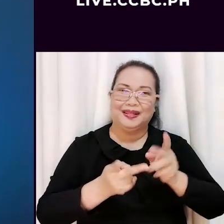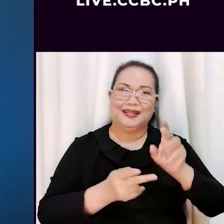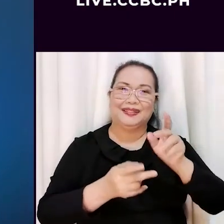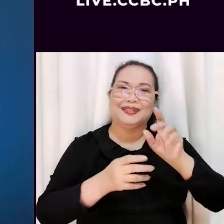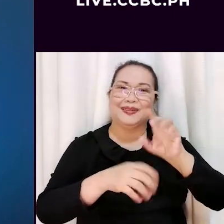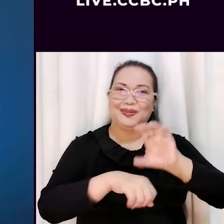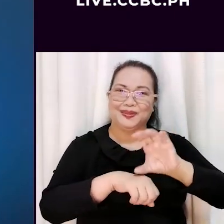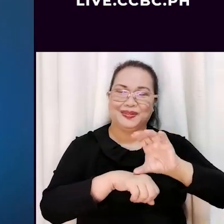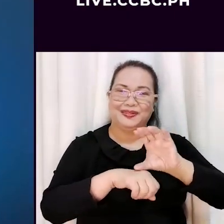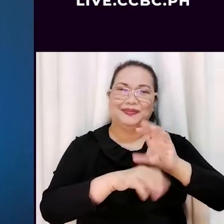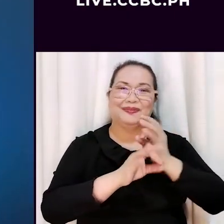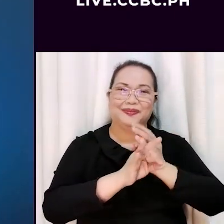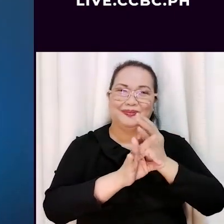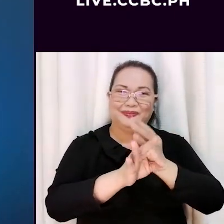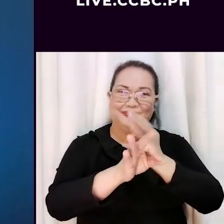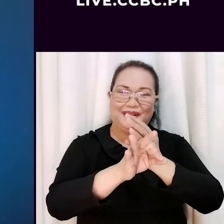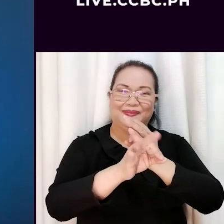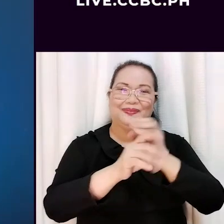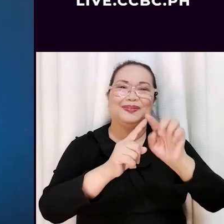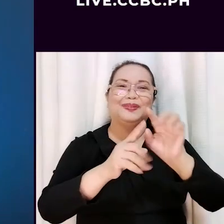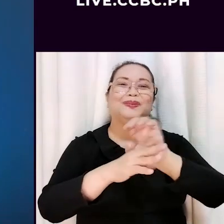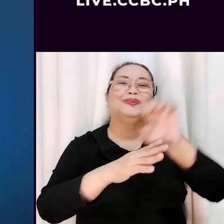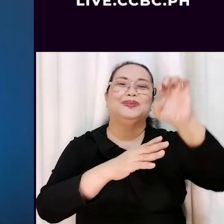faithful to the end.